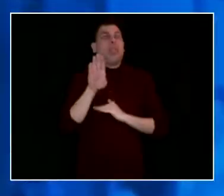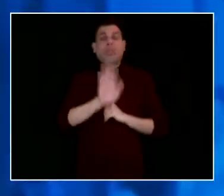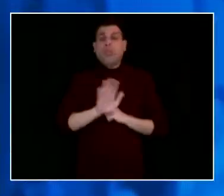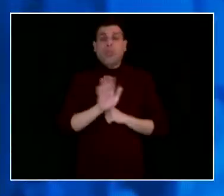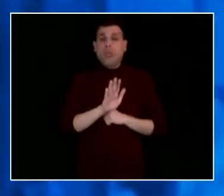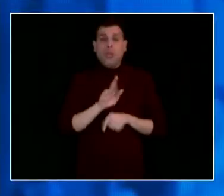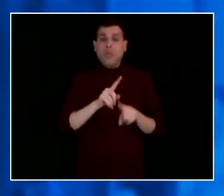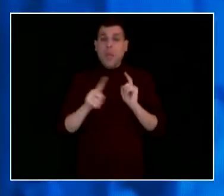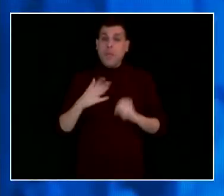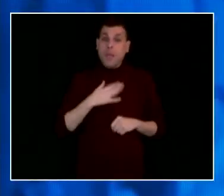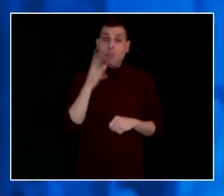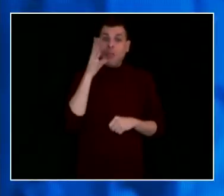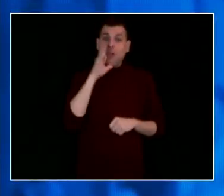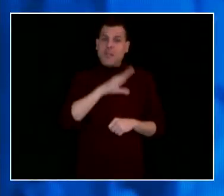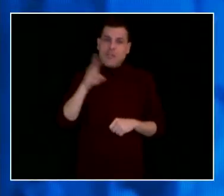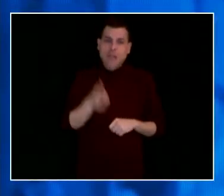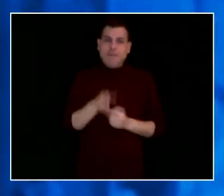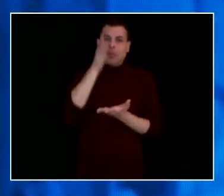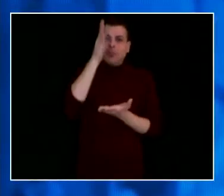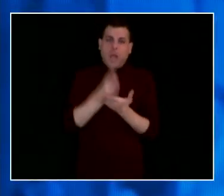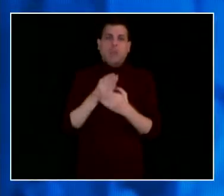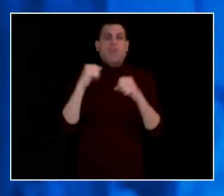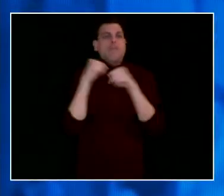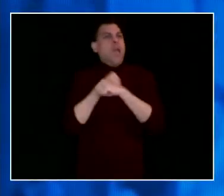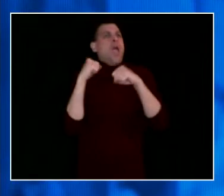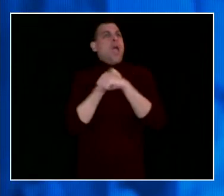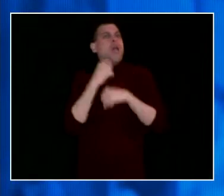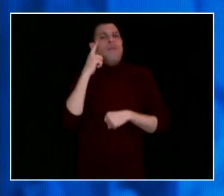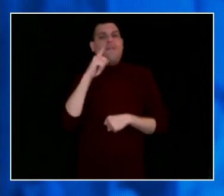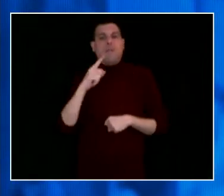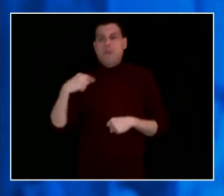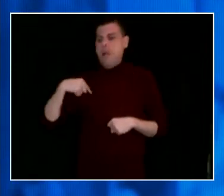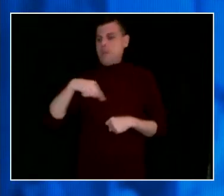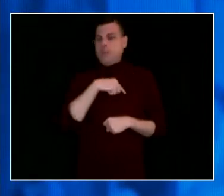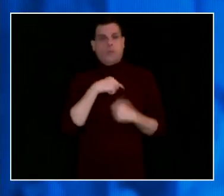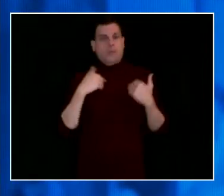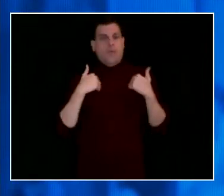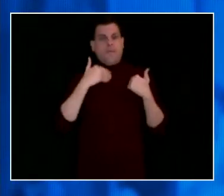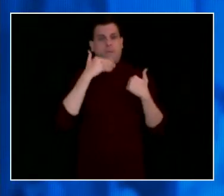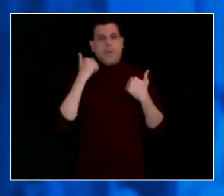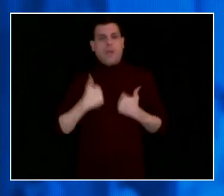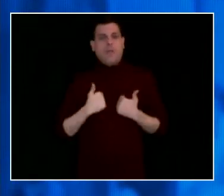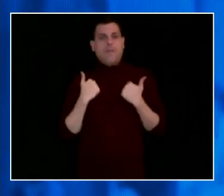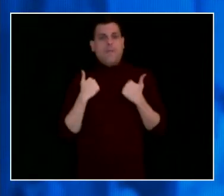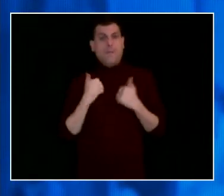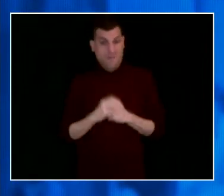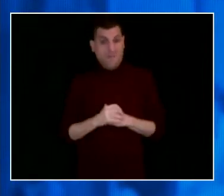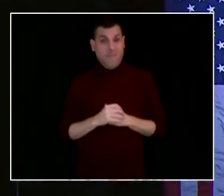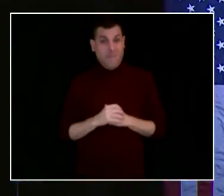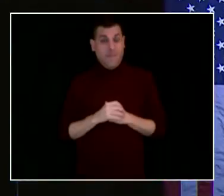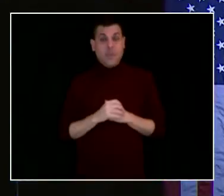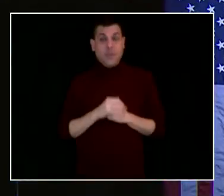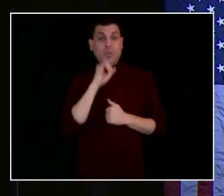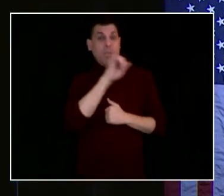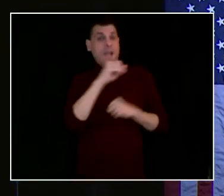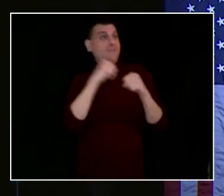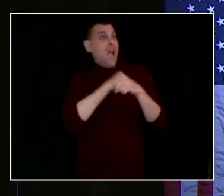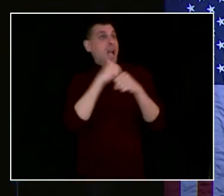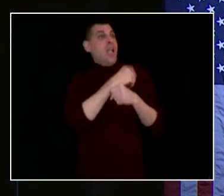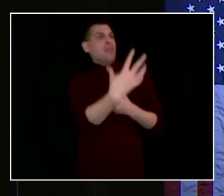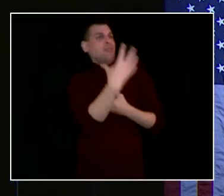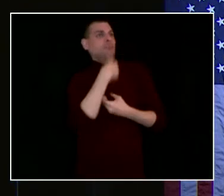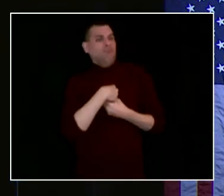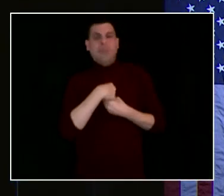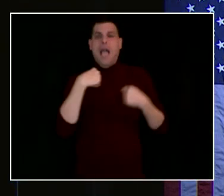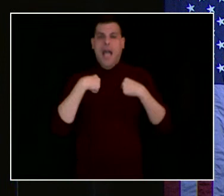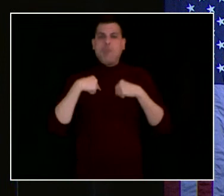provide her family with a better life. That is why I will never stop fighting to do the same for you